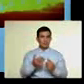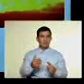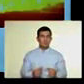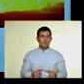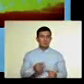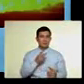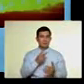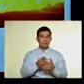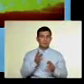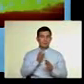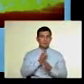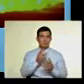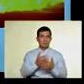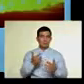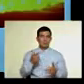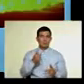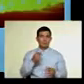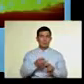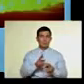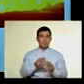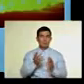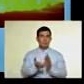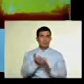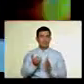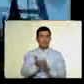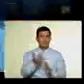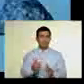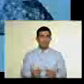hamda tabiiy gaz qazib olish jarayoni.